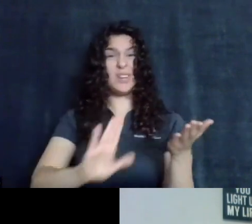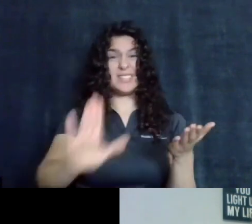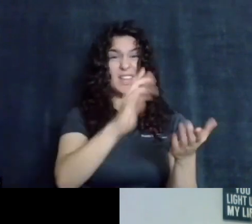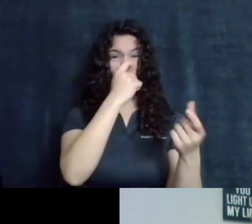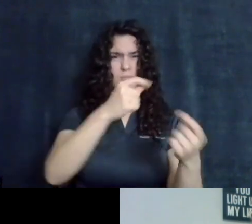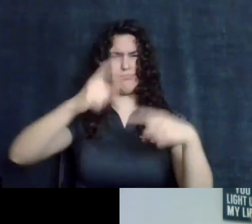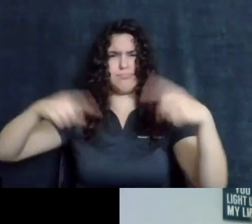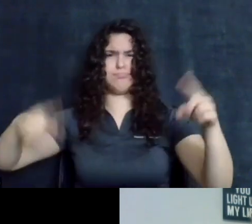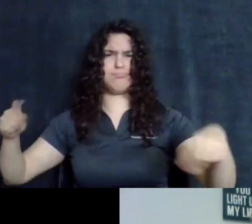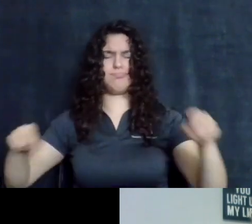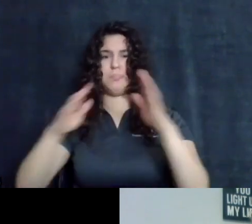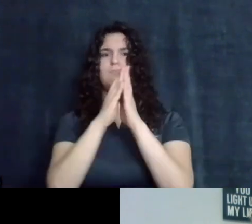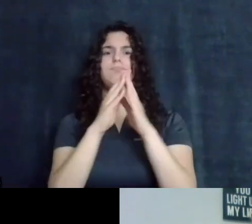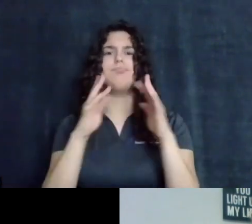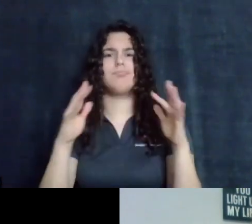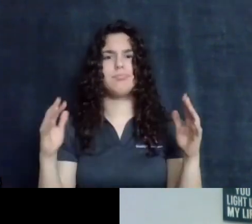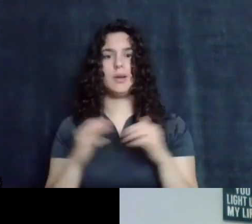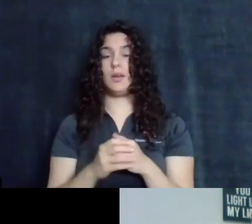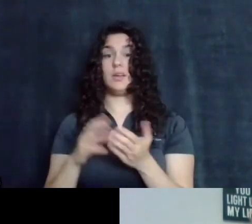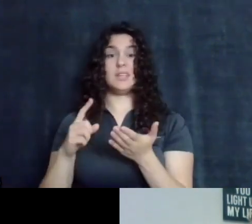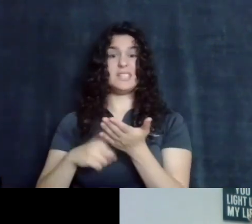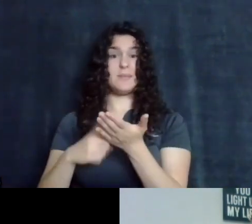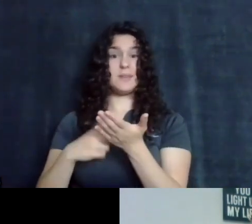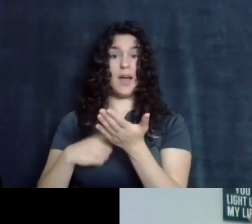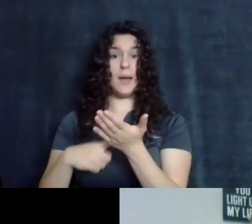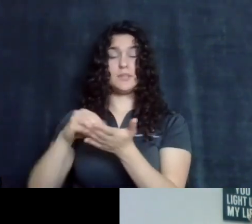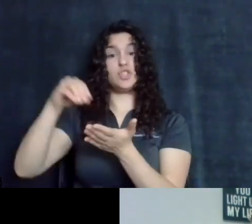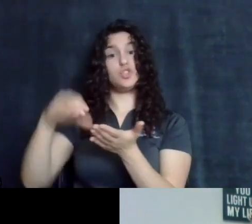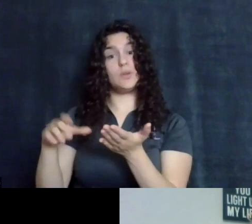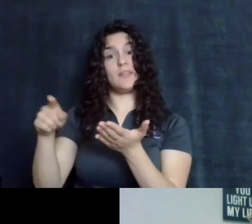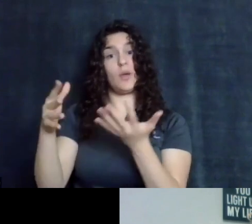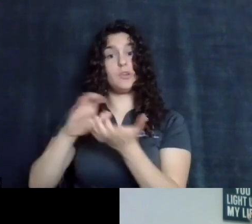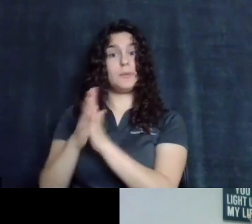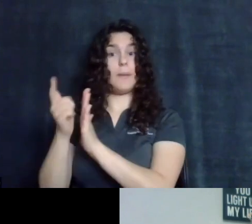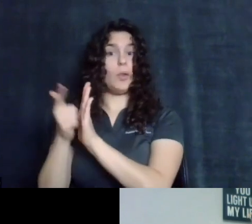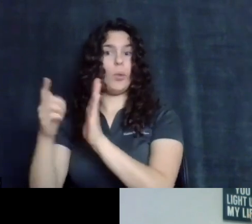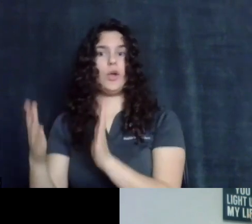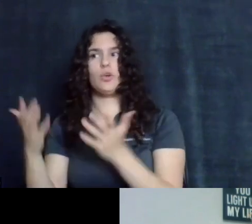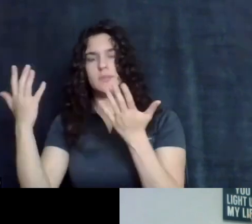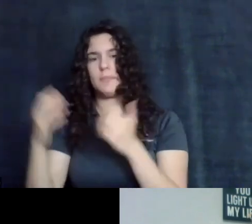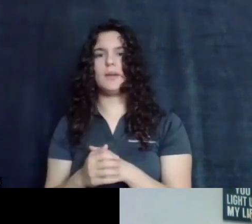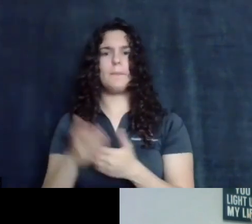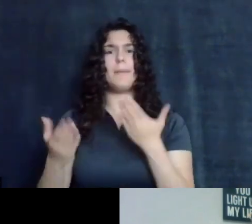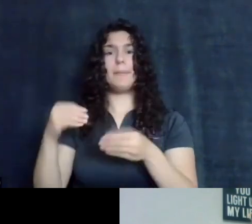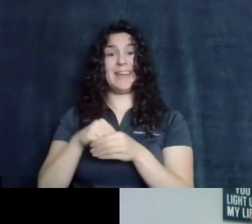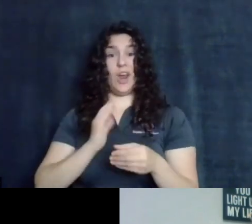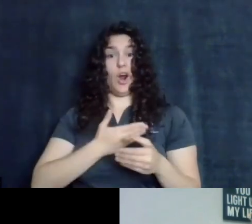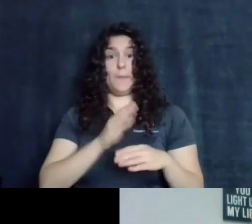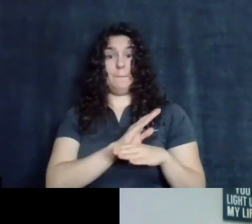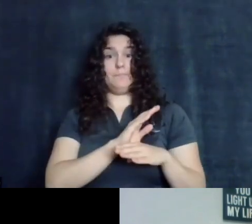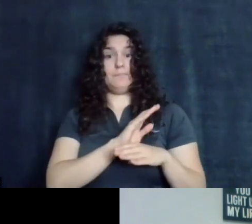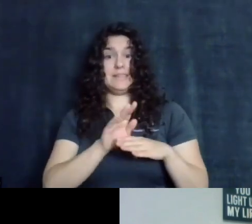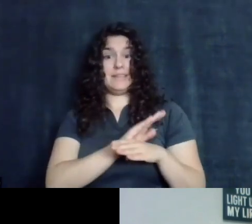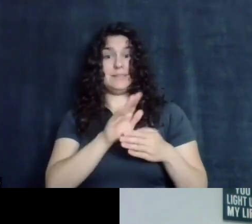So sometimes we have a student who say wants to become a lawyer. There's three lawyers in the building, but each one